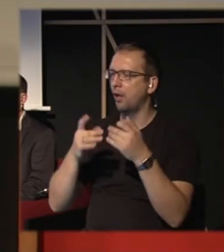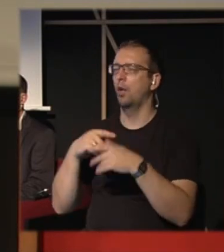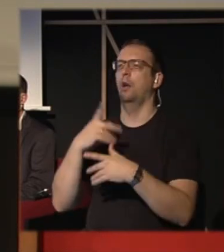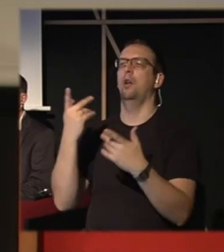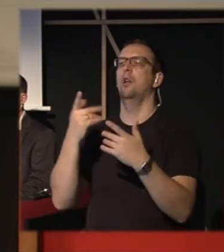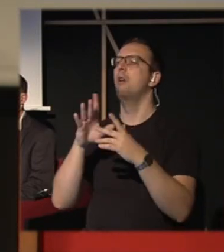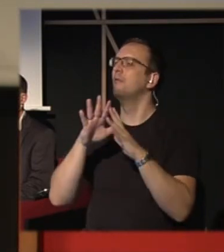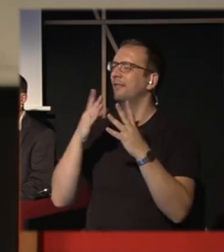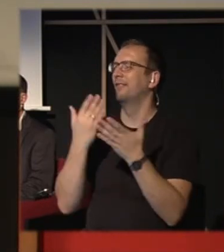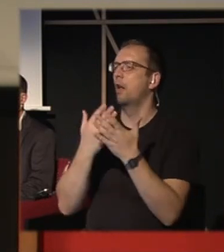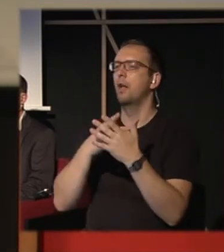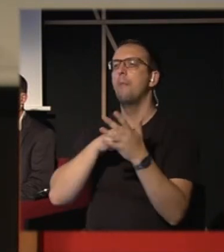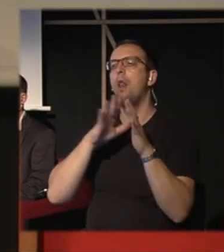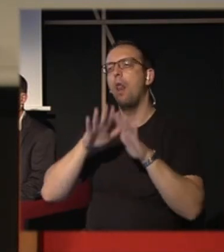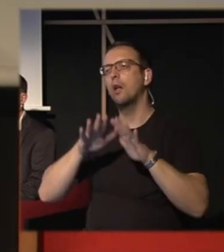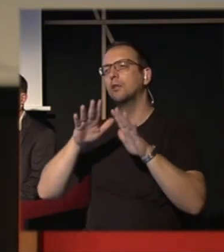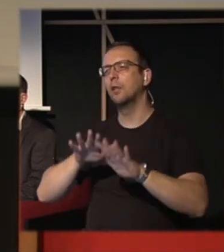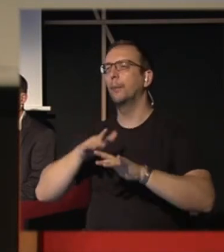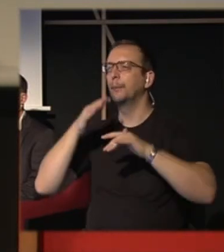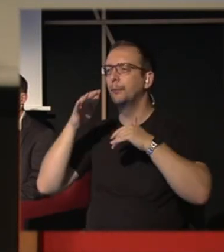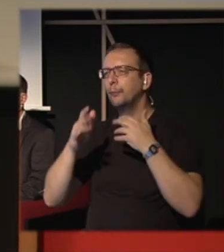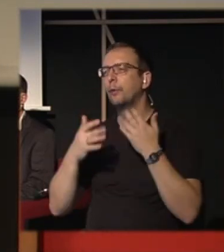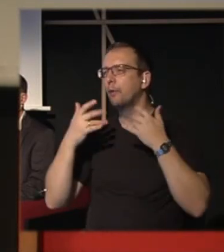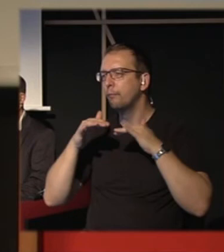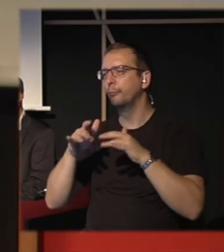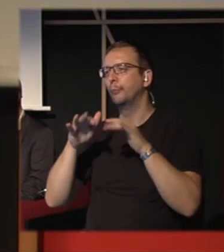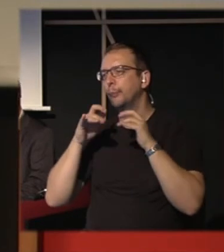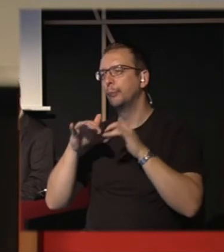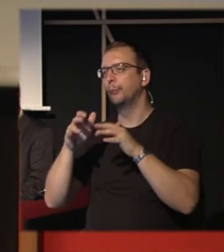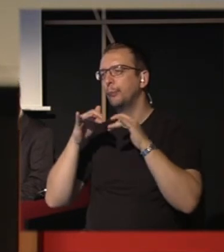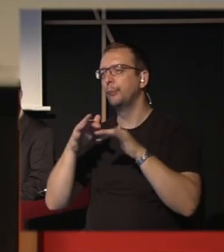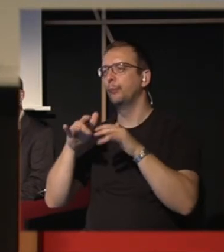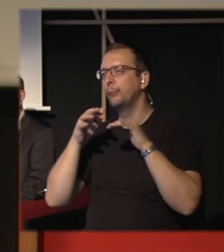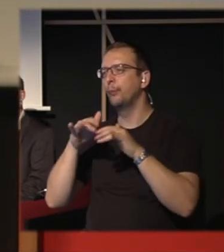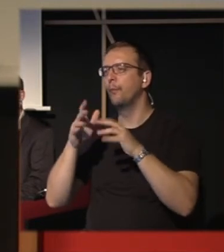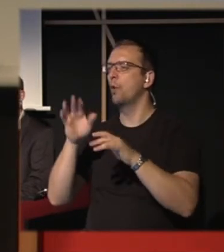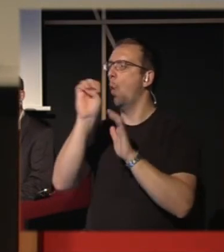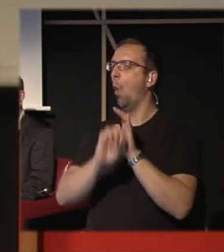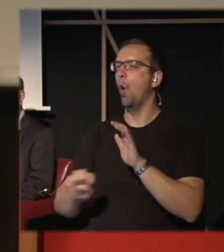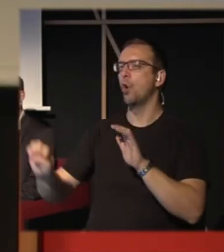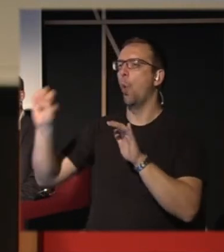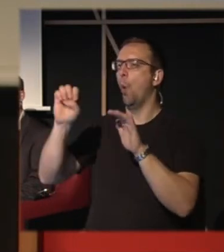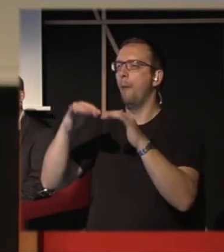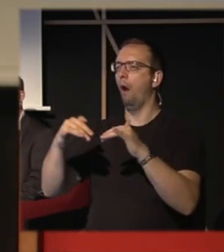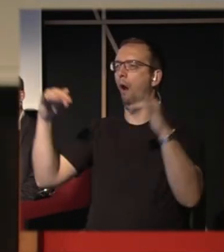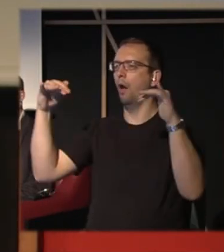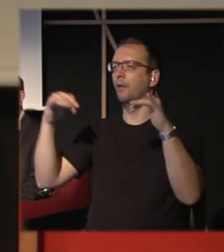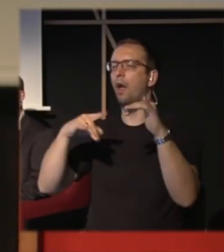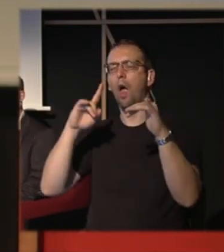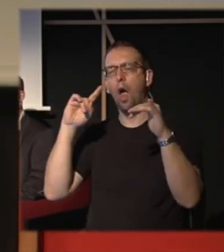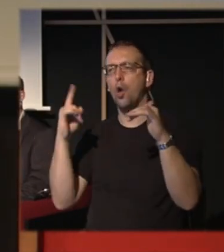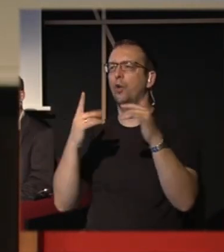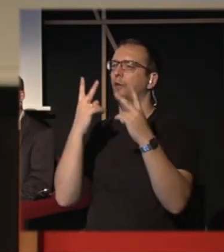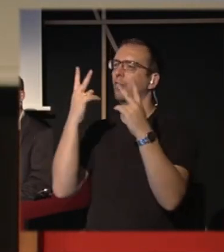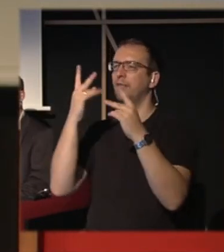Now looking in the future, we have, like I said, several training and bilateral meetings planned, the DAO network group to take